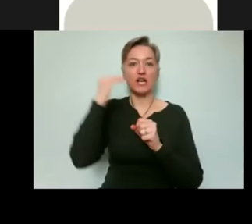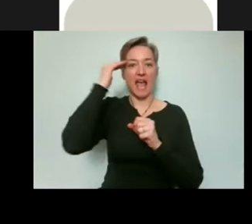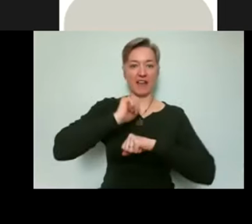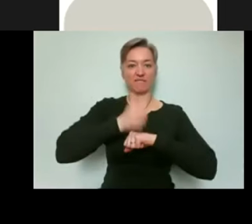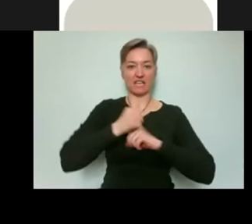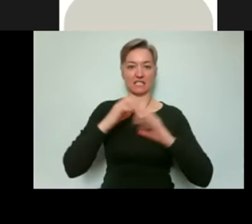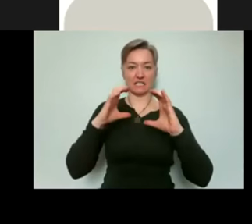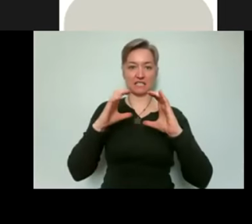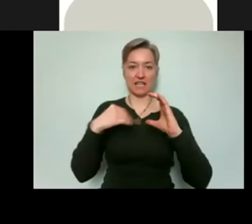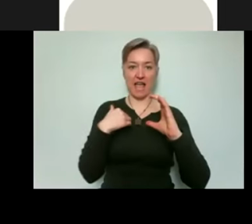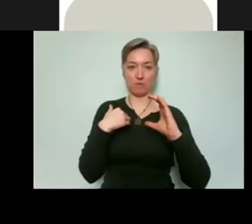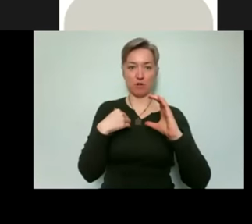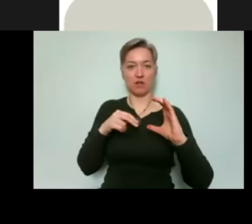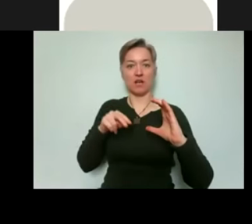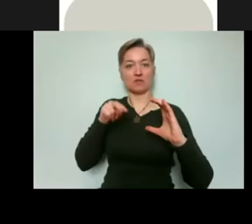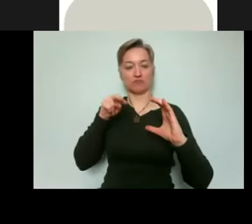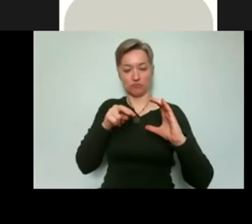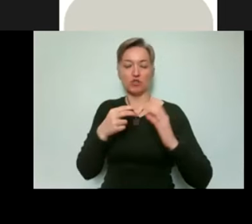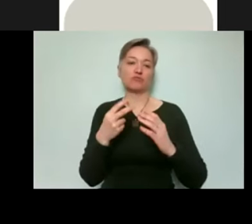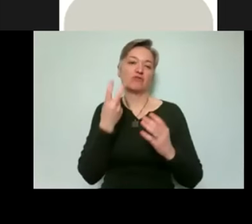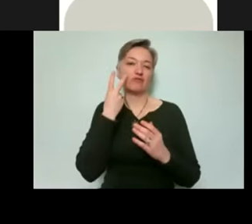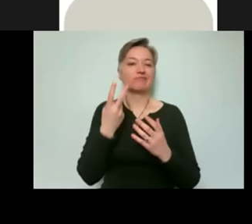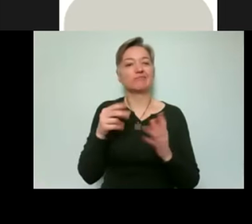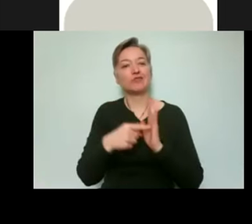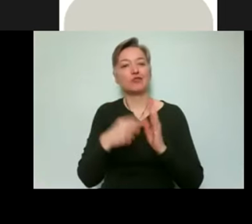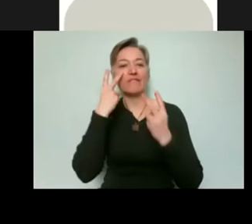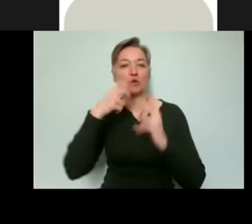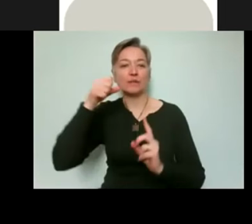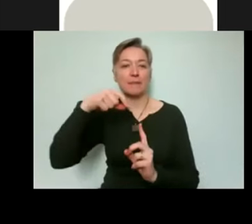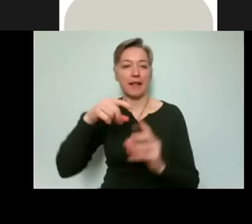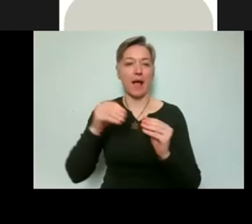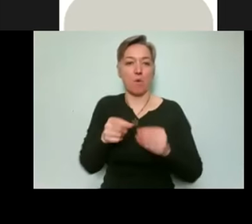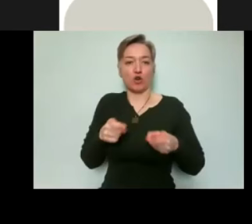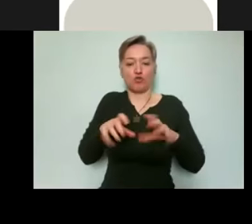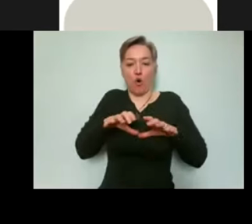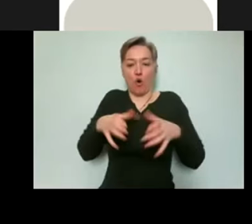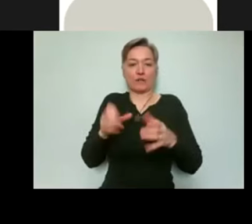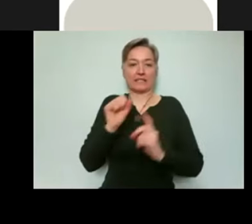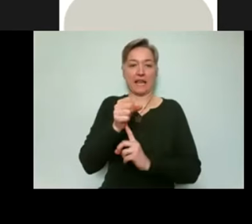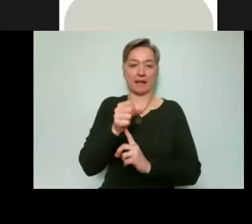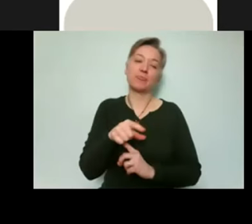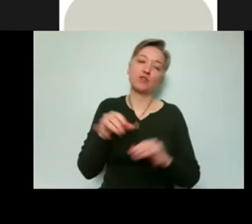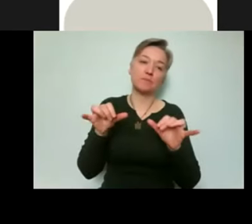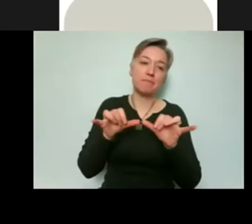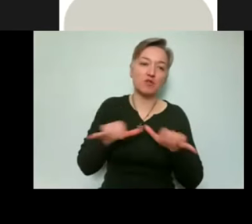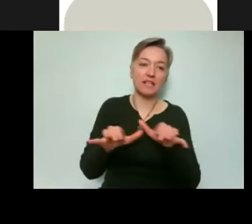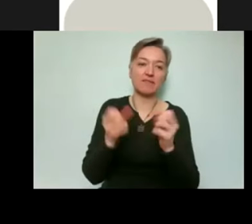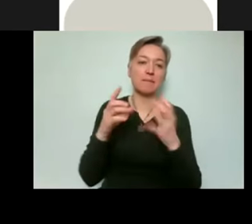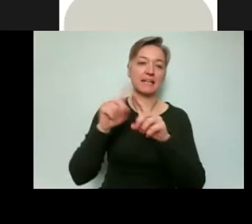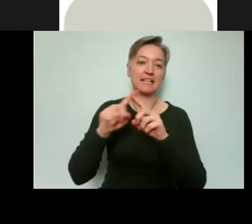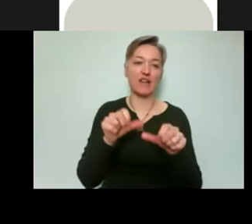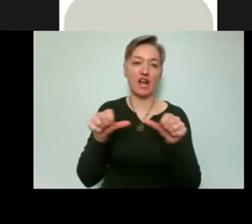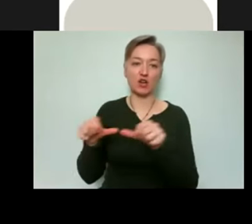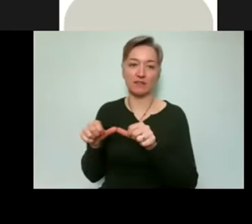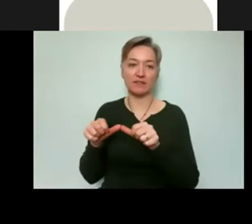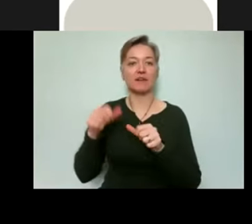them traditional visual stimuli in a more controlled setting. So she measured activity from many different areas in both cortical